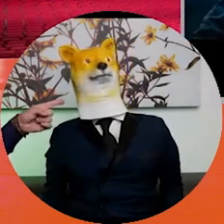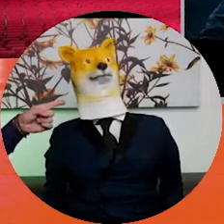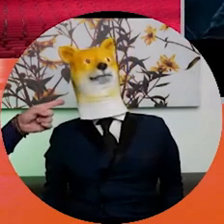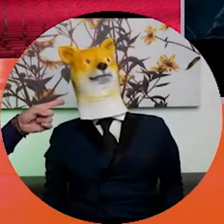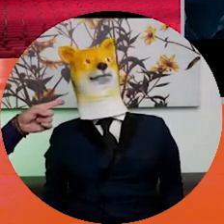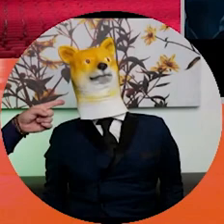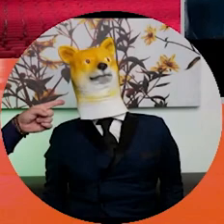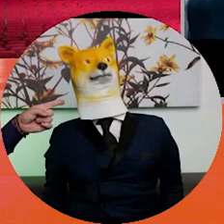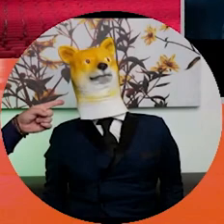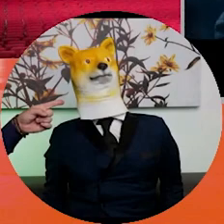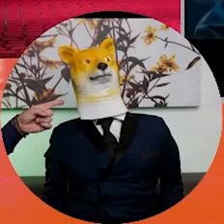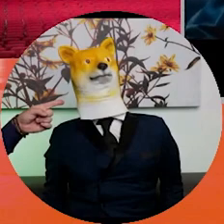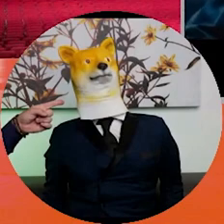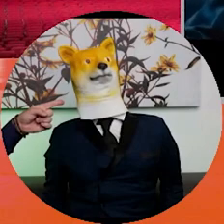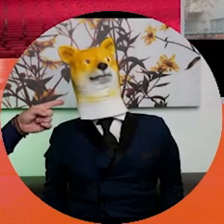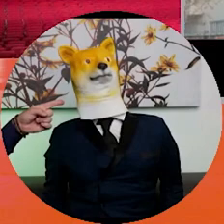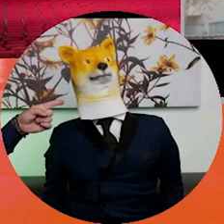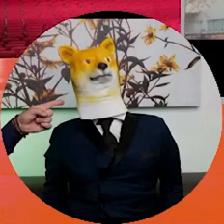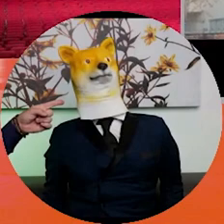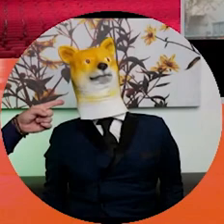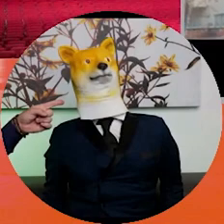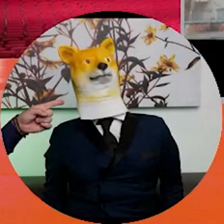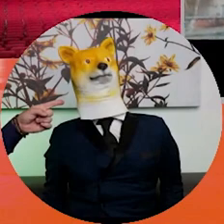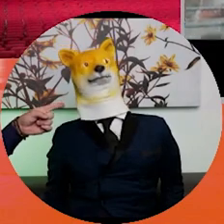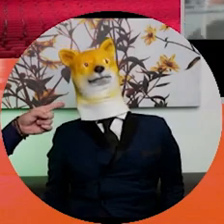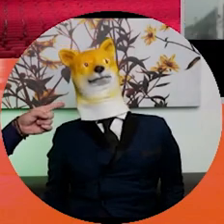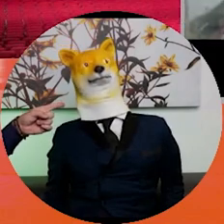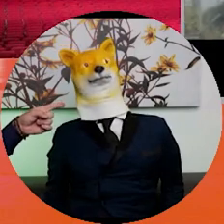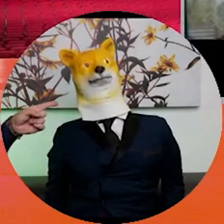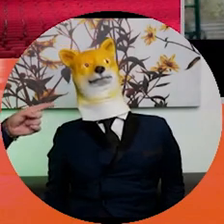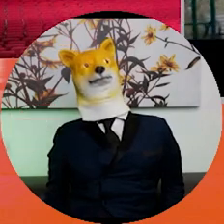is that it? $5. You want $5? Y'all take care, all